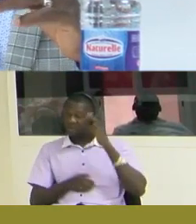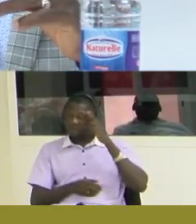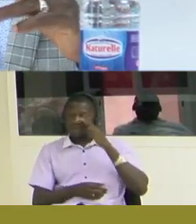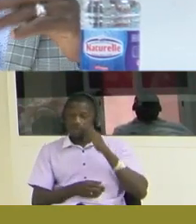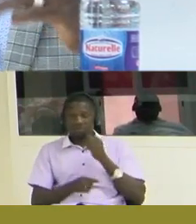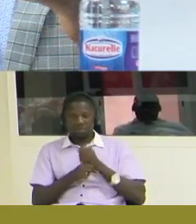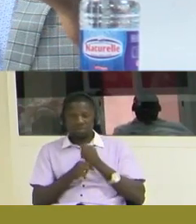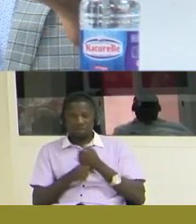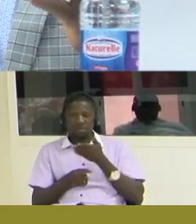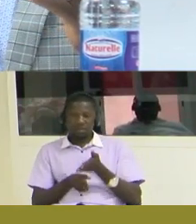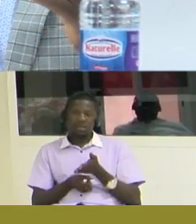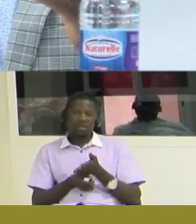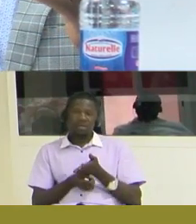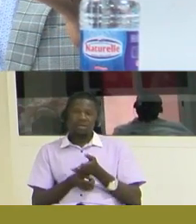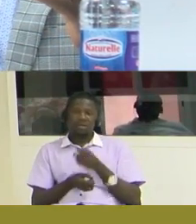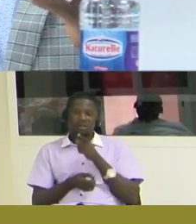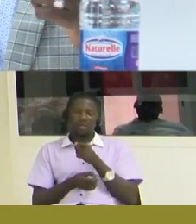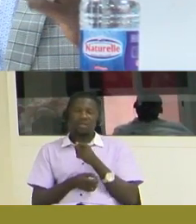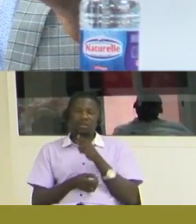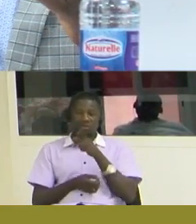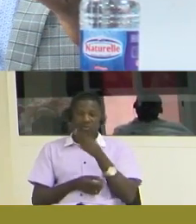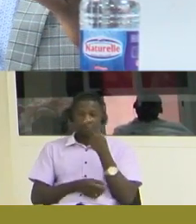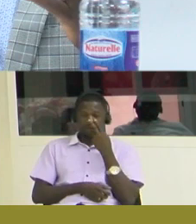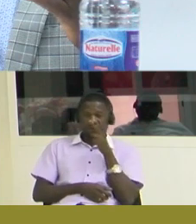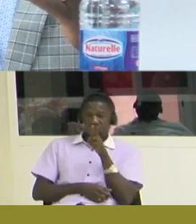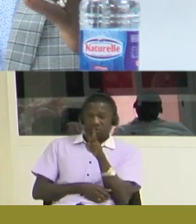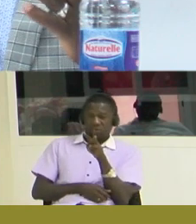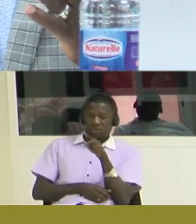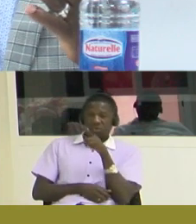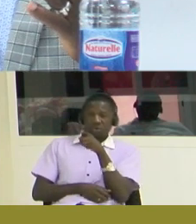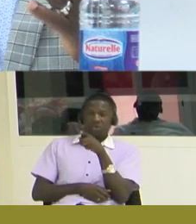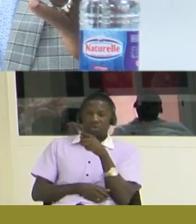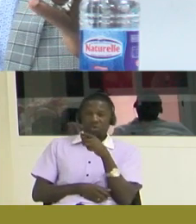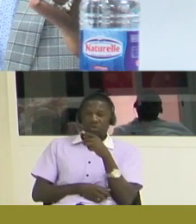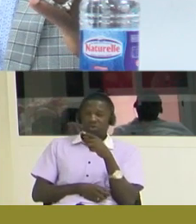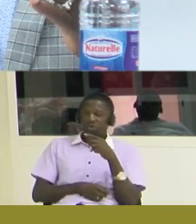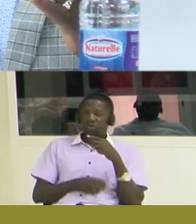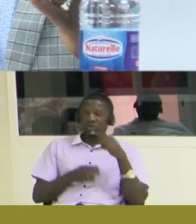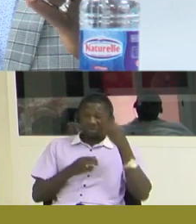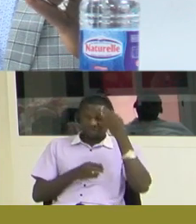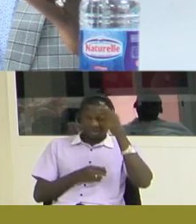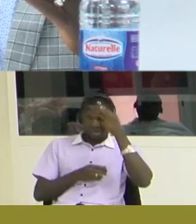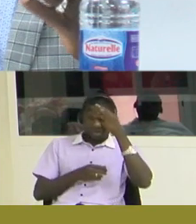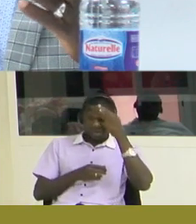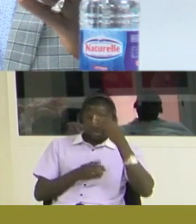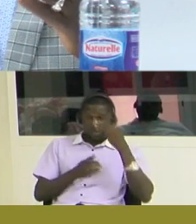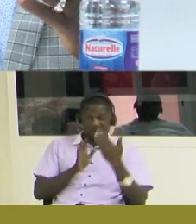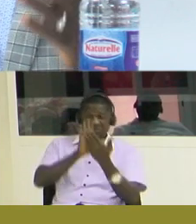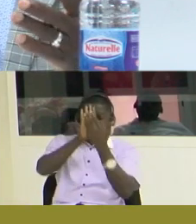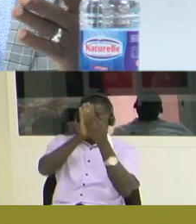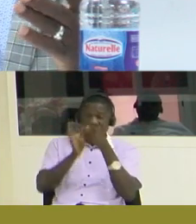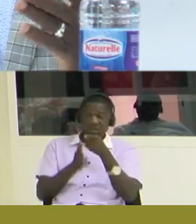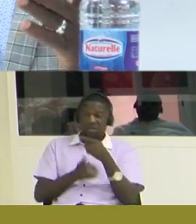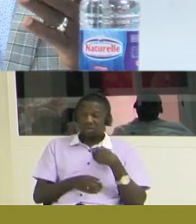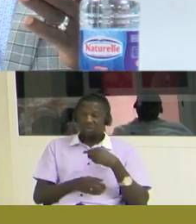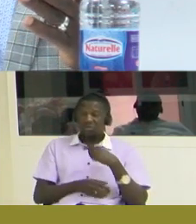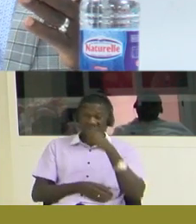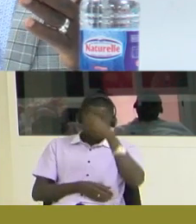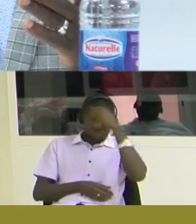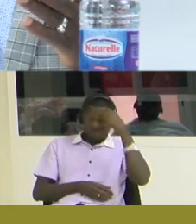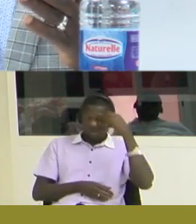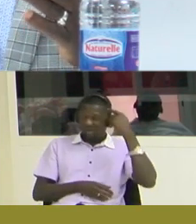you saw your career in front of you and your career ambitions